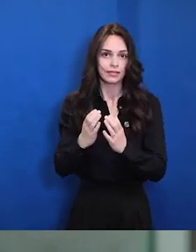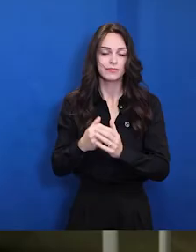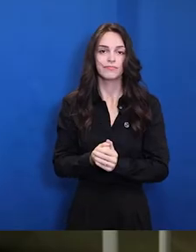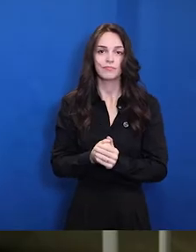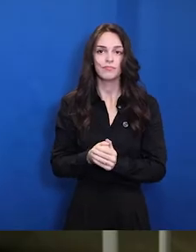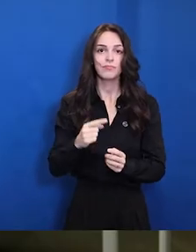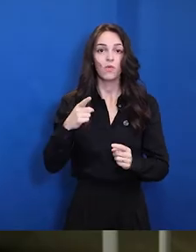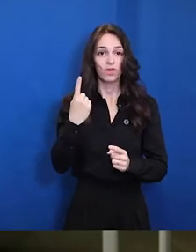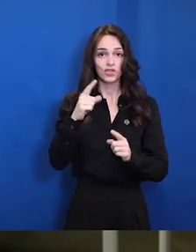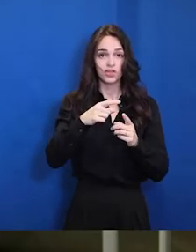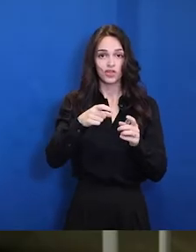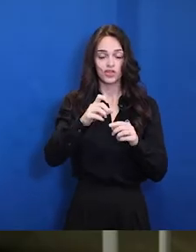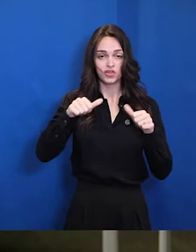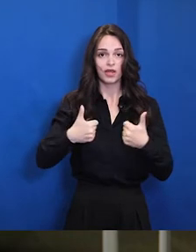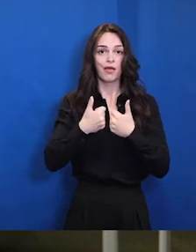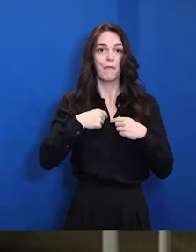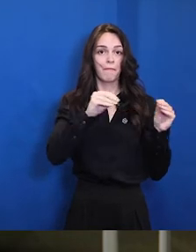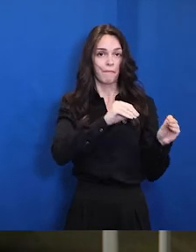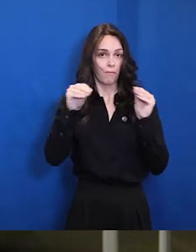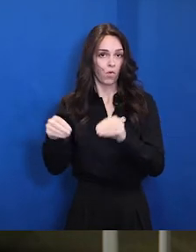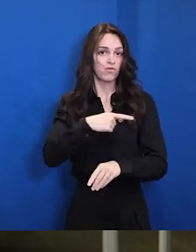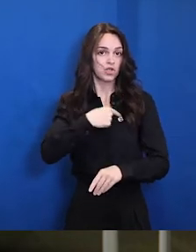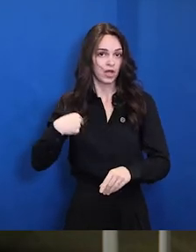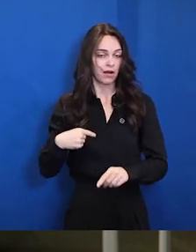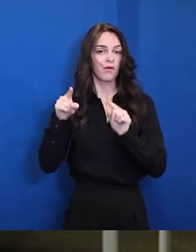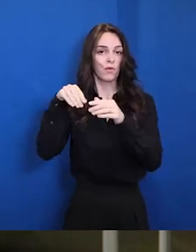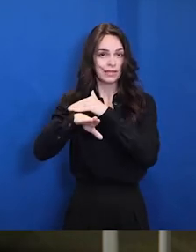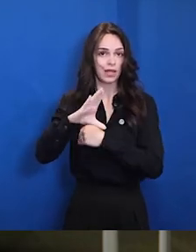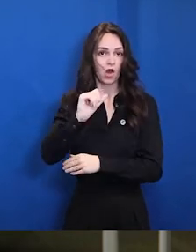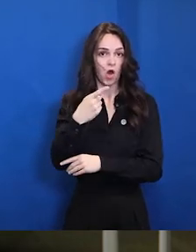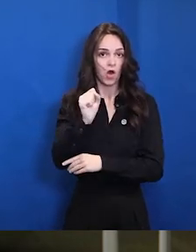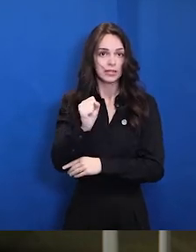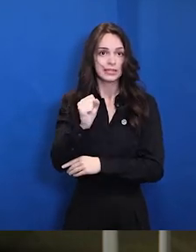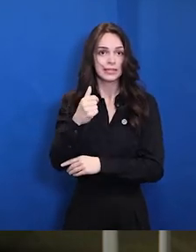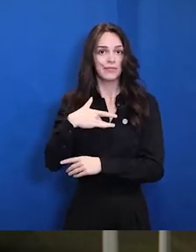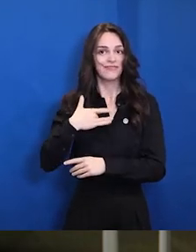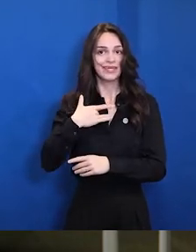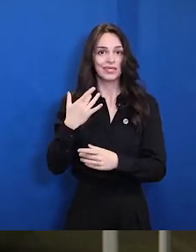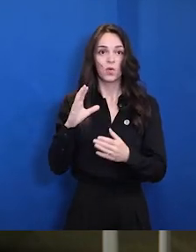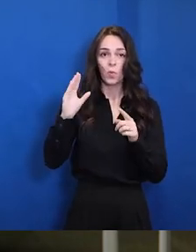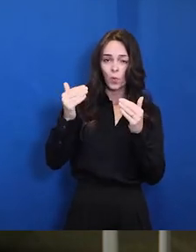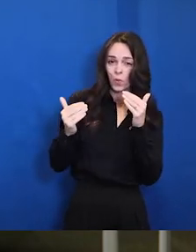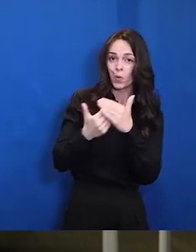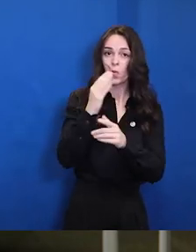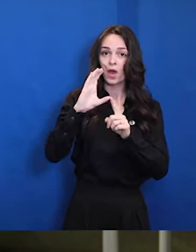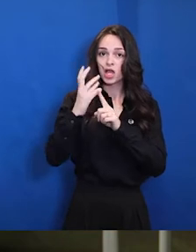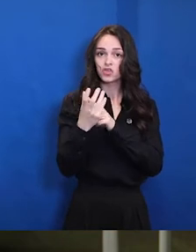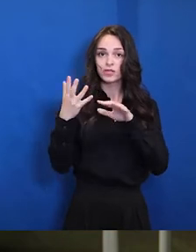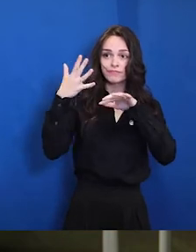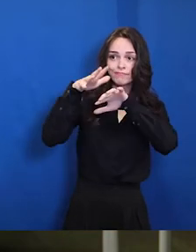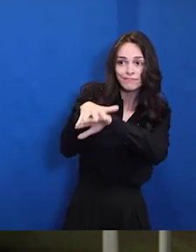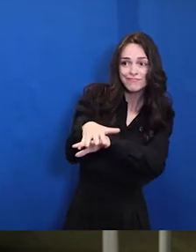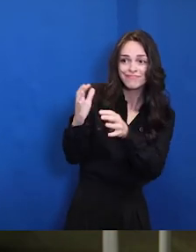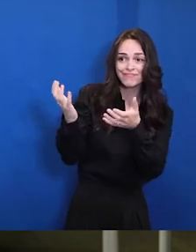challenges. When I moved from China and came to Cox, I doubted whether I would be able to embrace